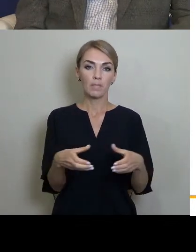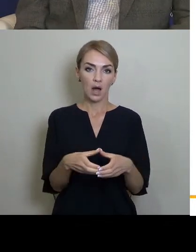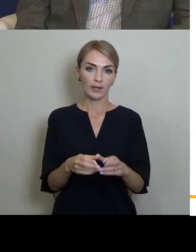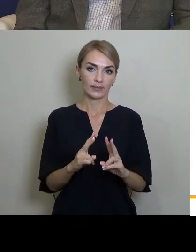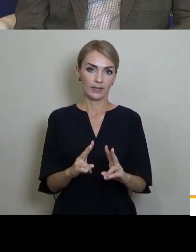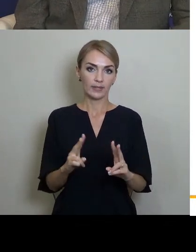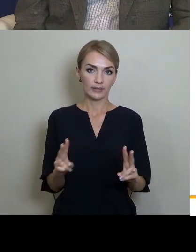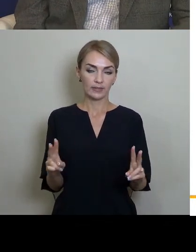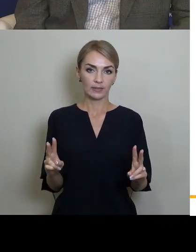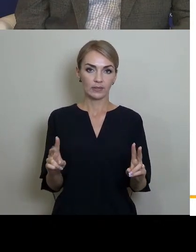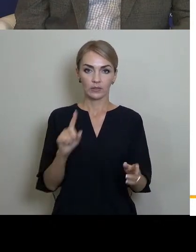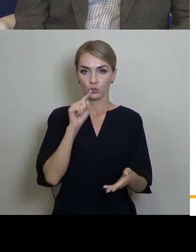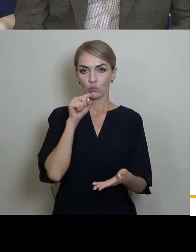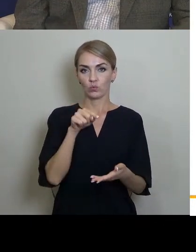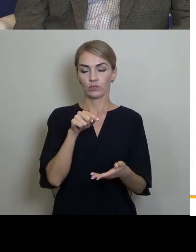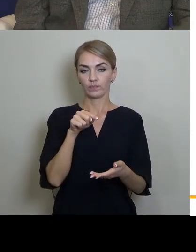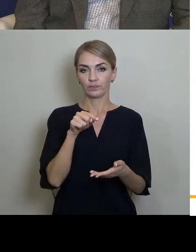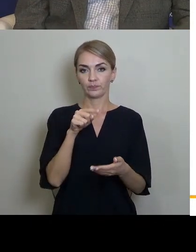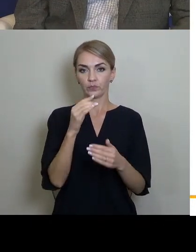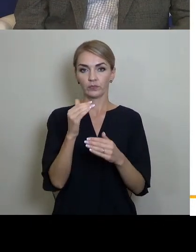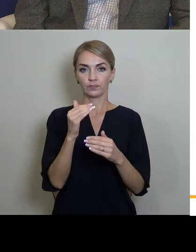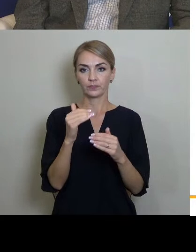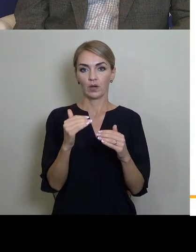14,740 came to vote.